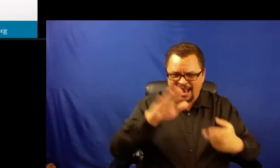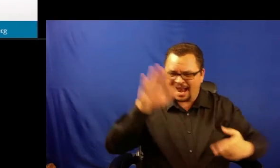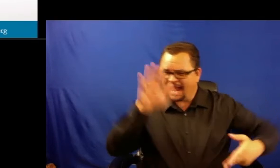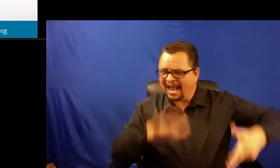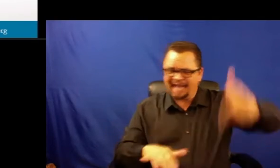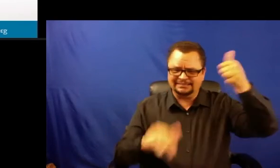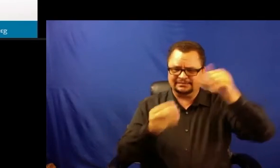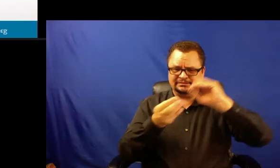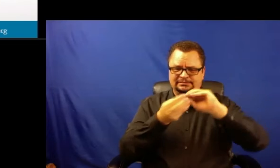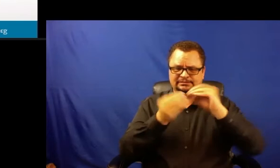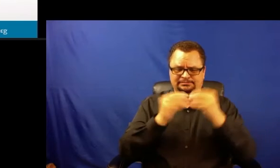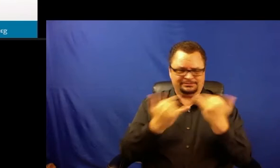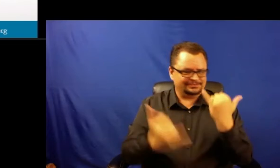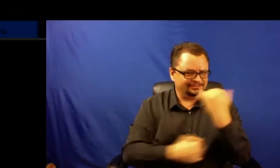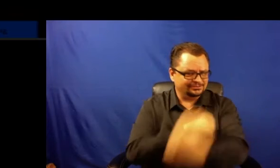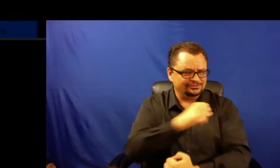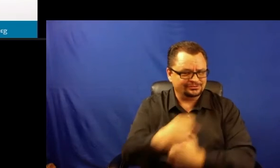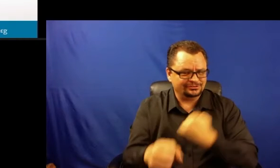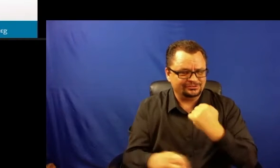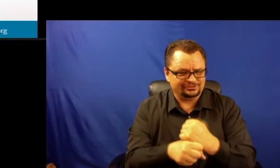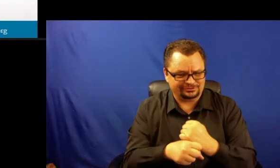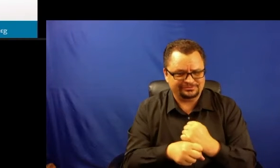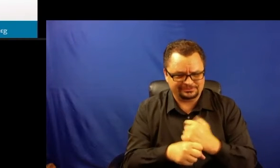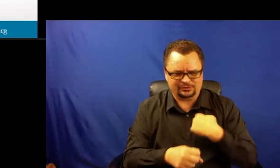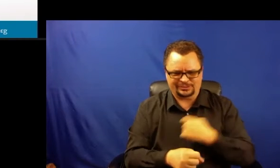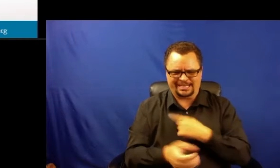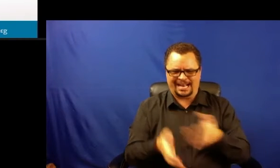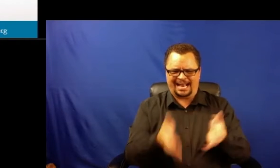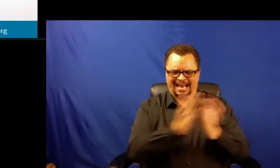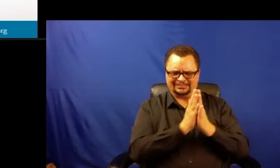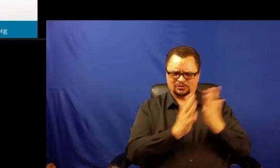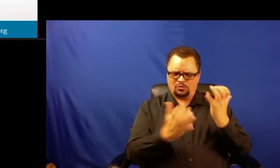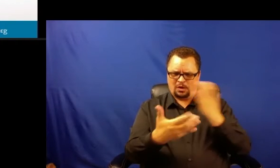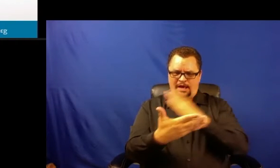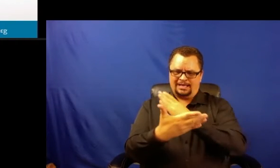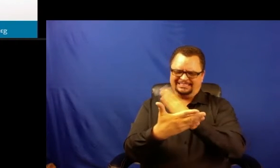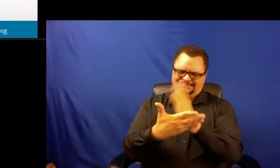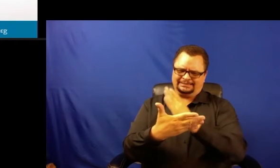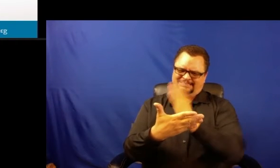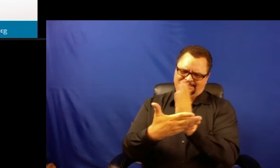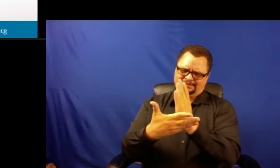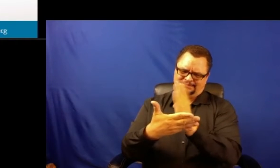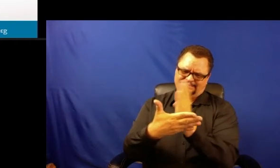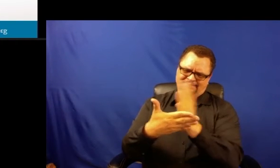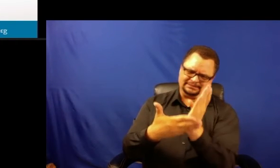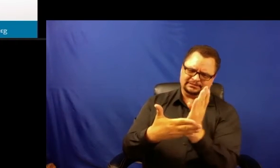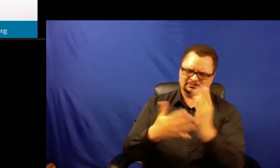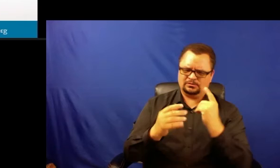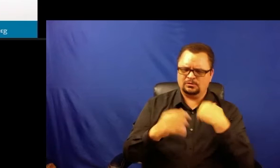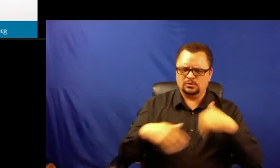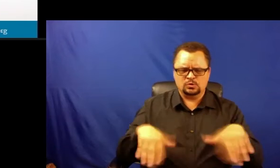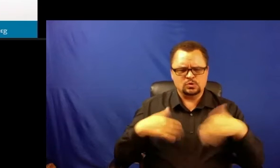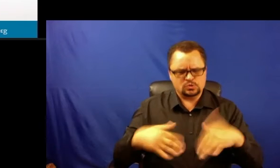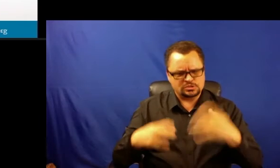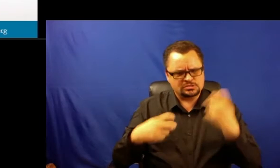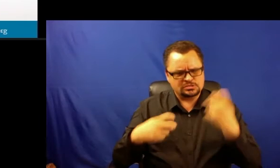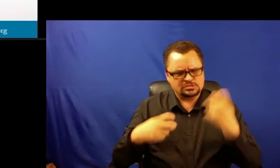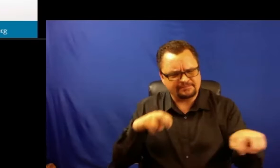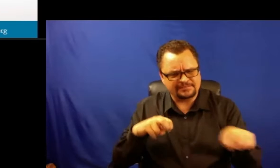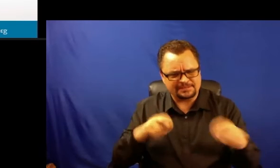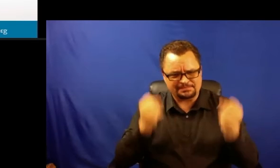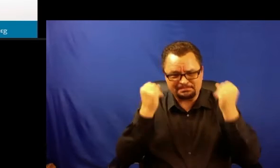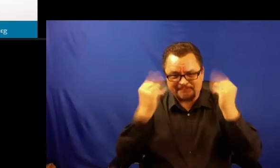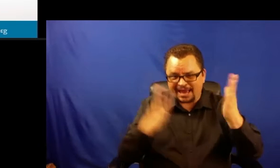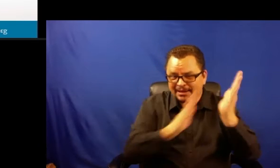strained. They are strained by the number of beds, by their staffing models, and at this time they are beginning to limit some of